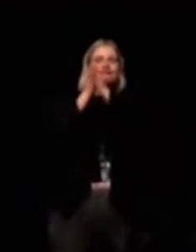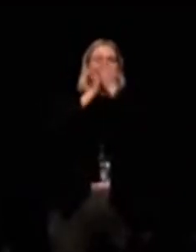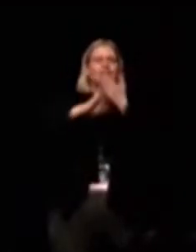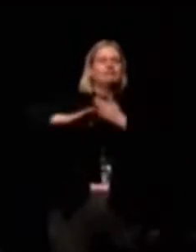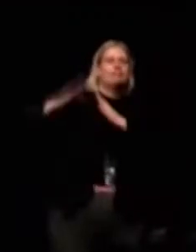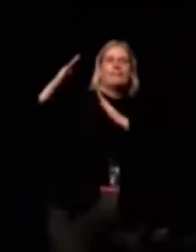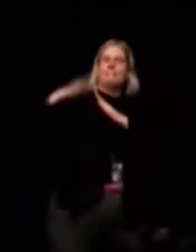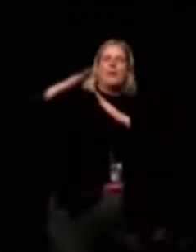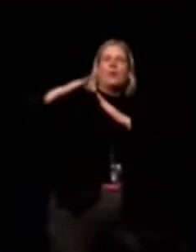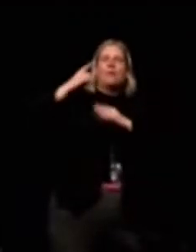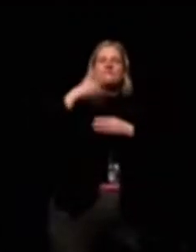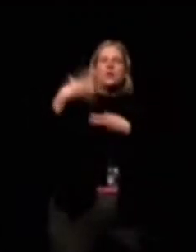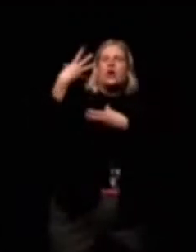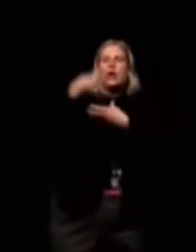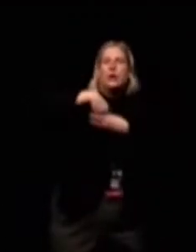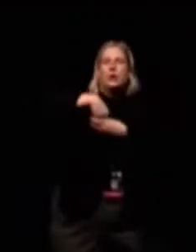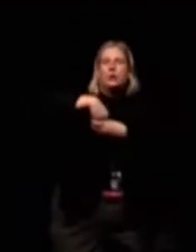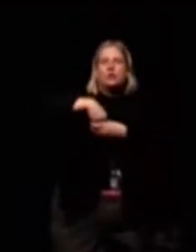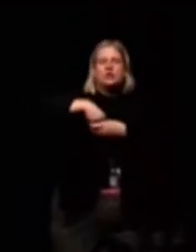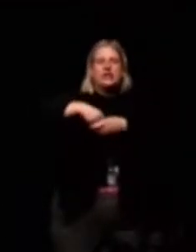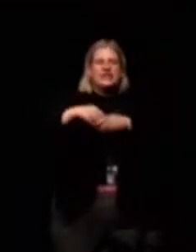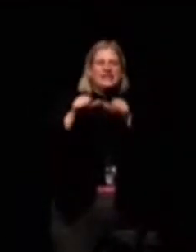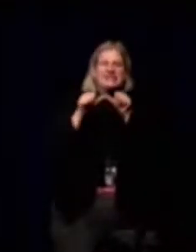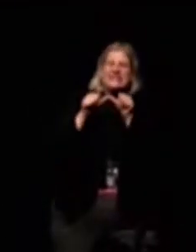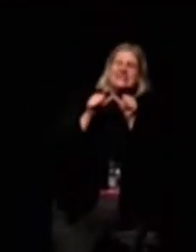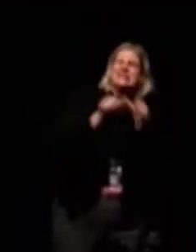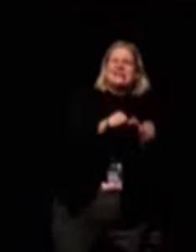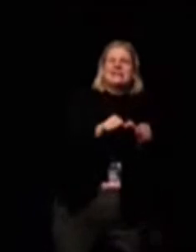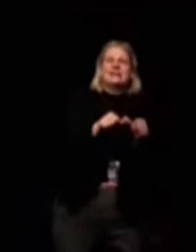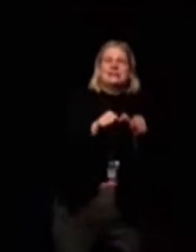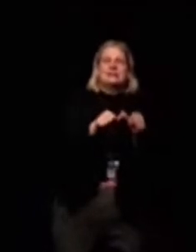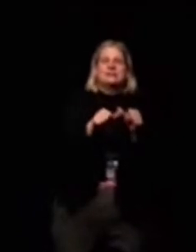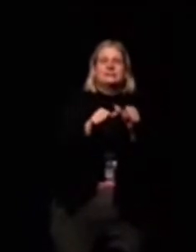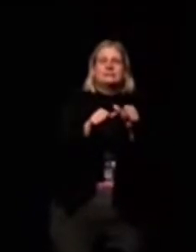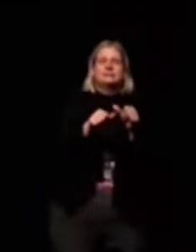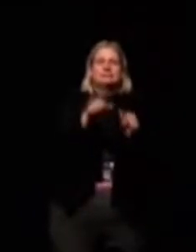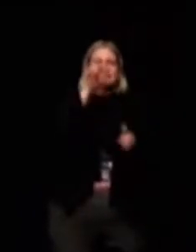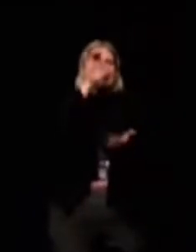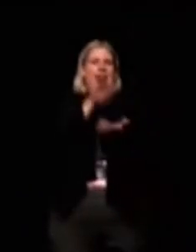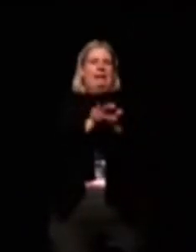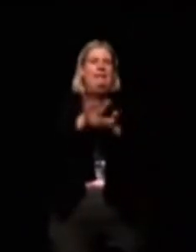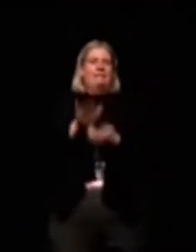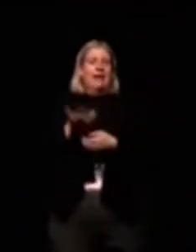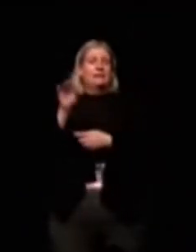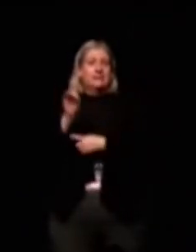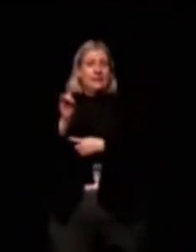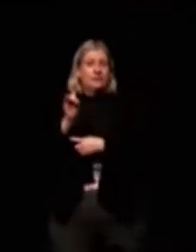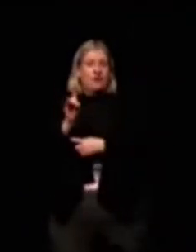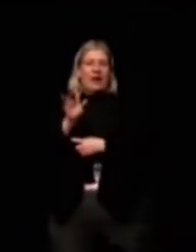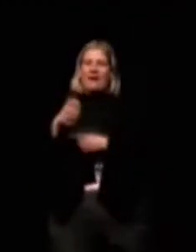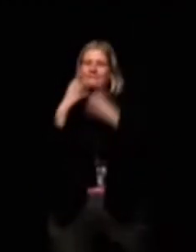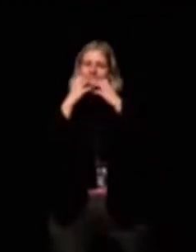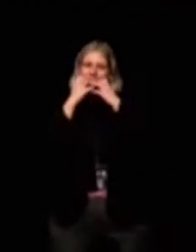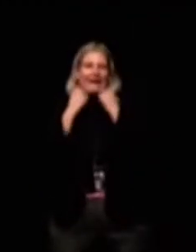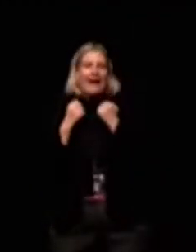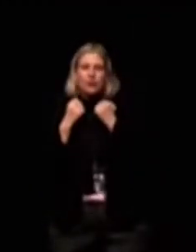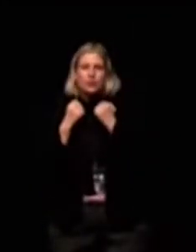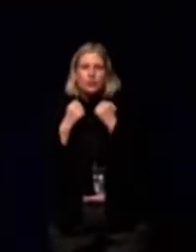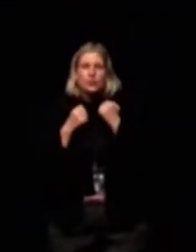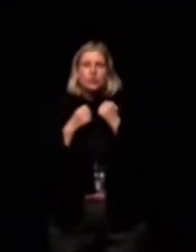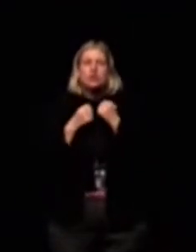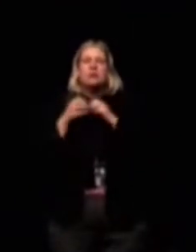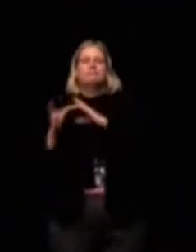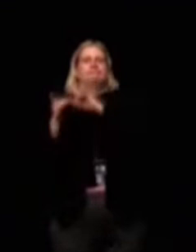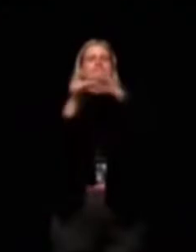and inclusion and invincibility rooted in the core belief that democratic values are New